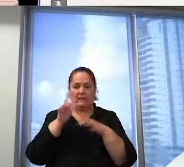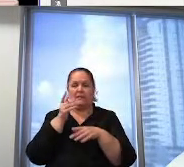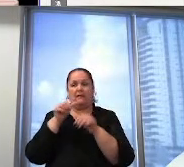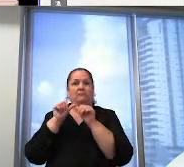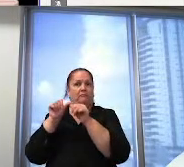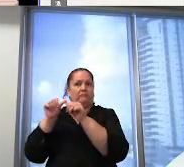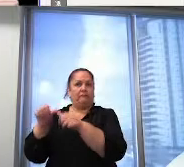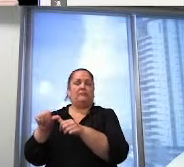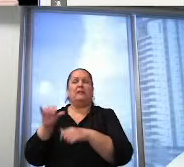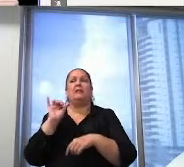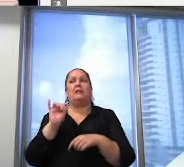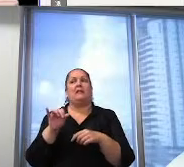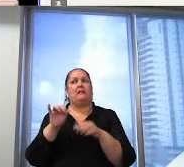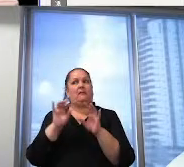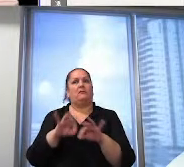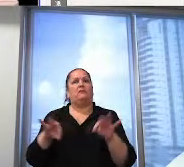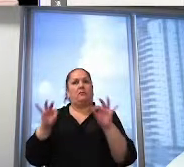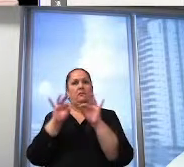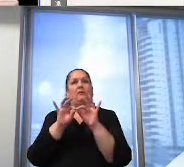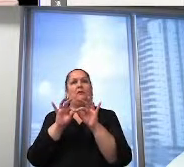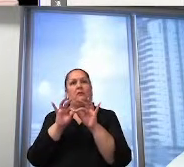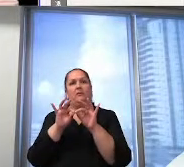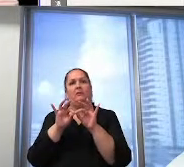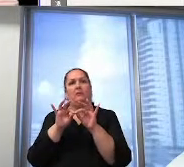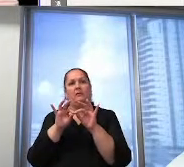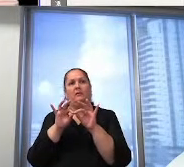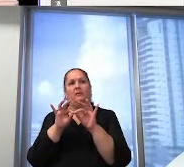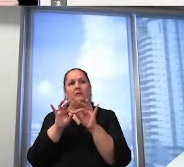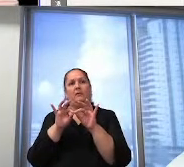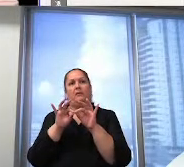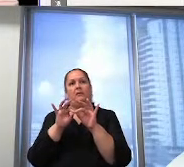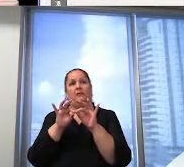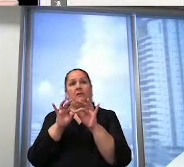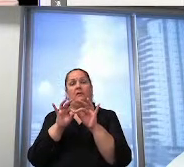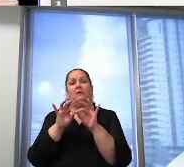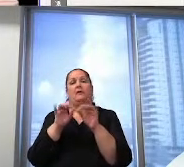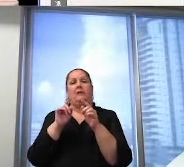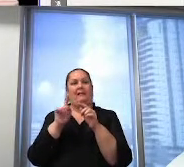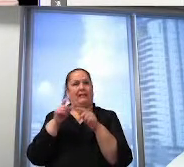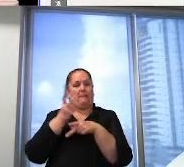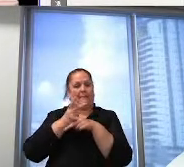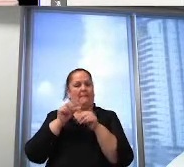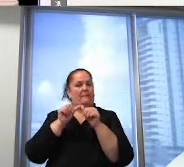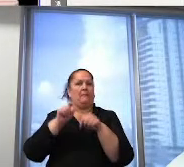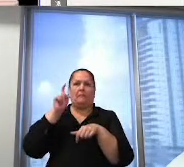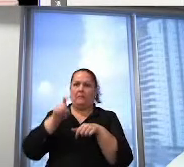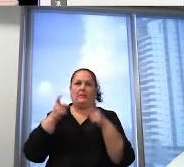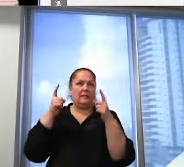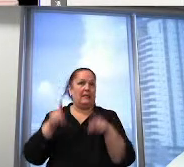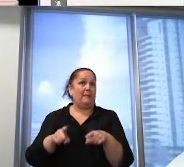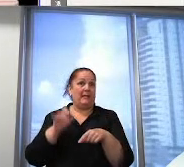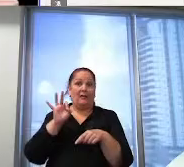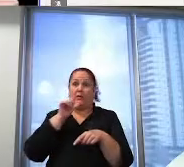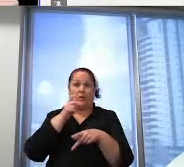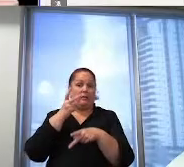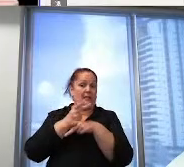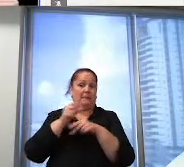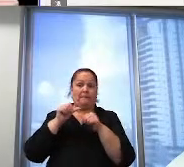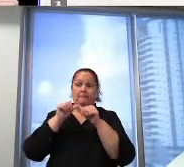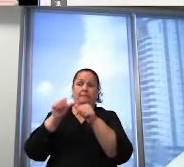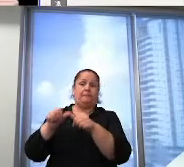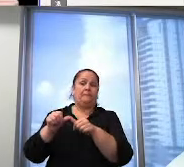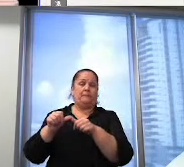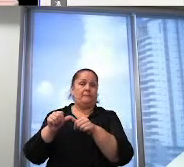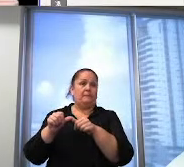goes through. And that's a very critical point. That maintenance has to happen. If we do not do